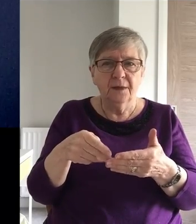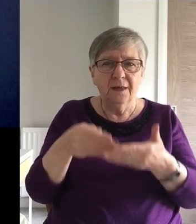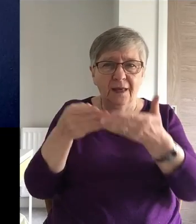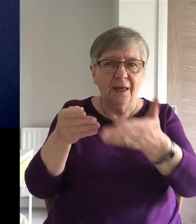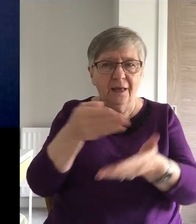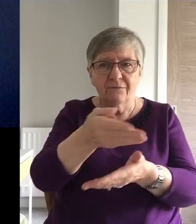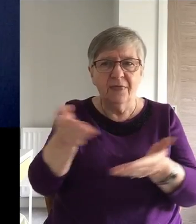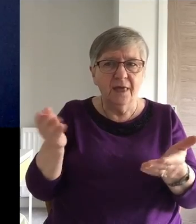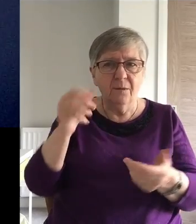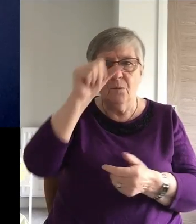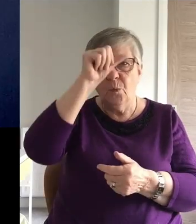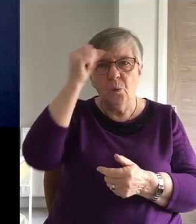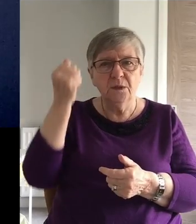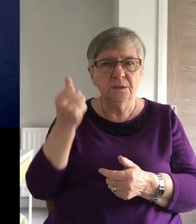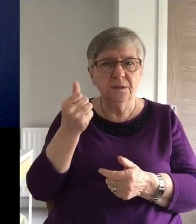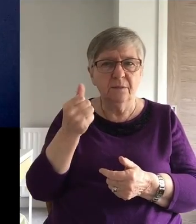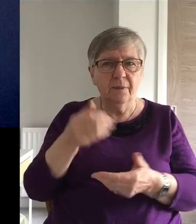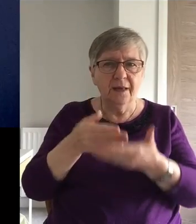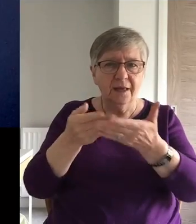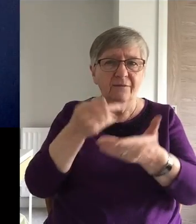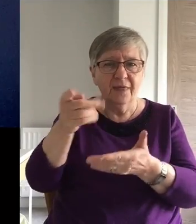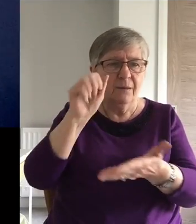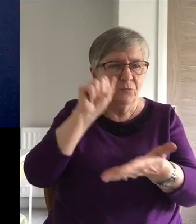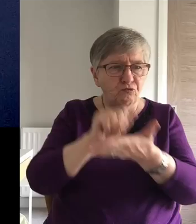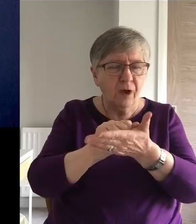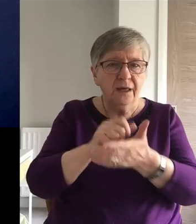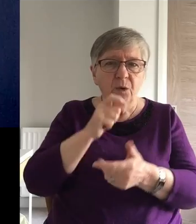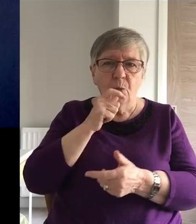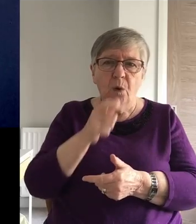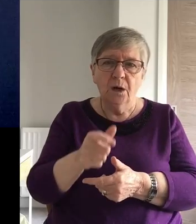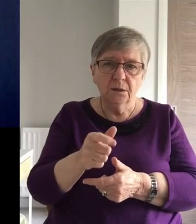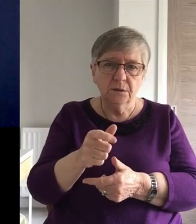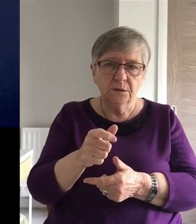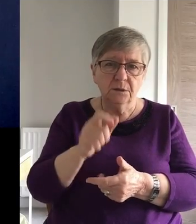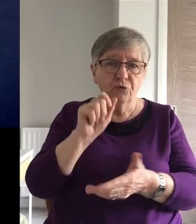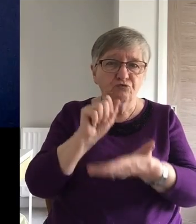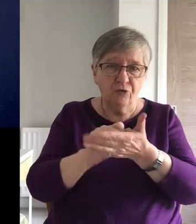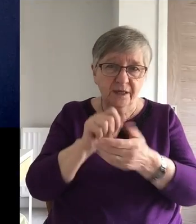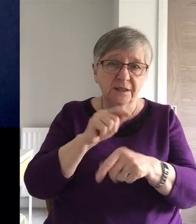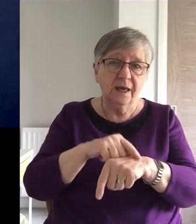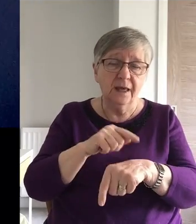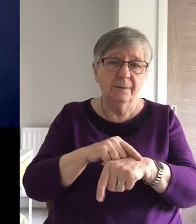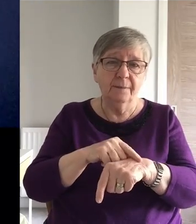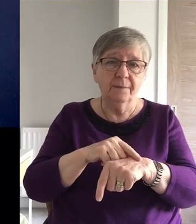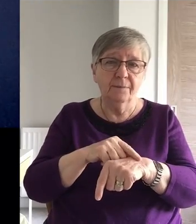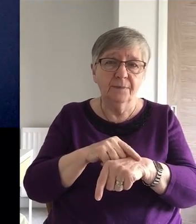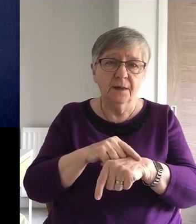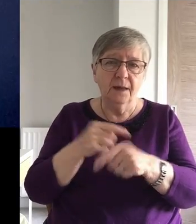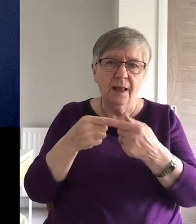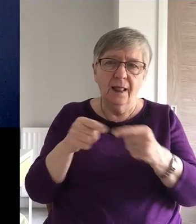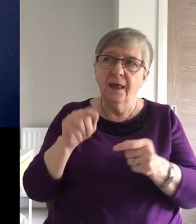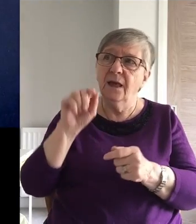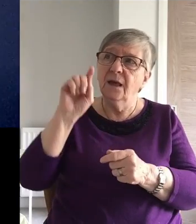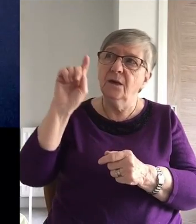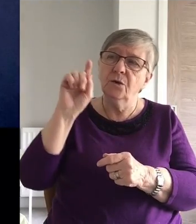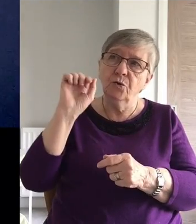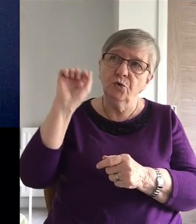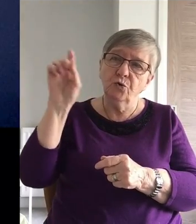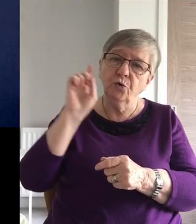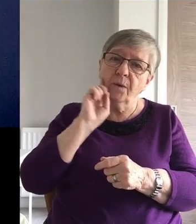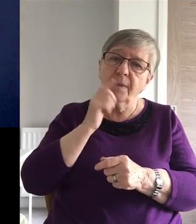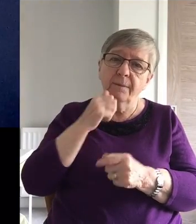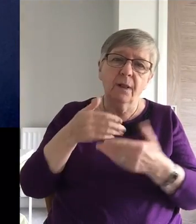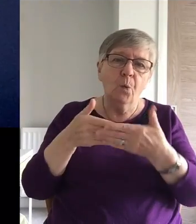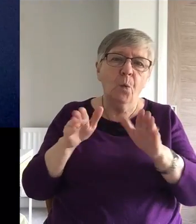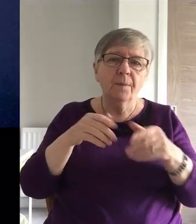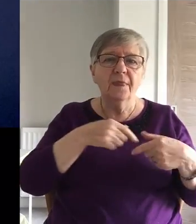wisdom. Give them the right words to speak at the right time. And let your people open their